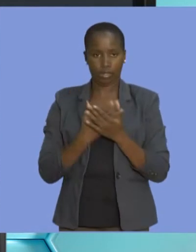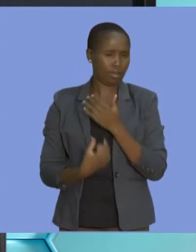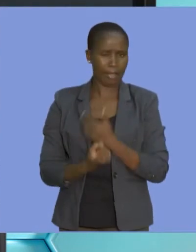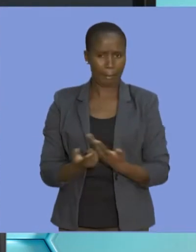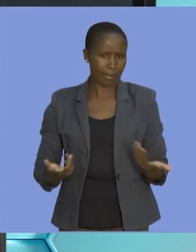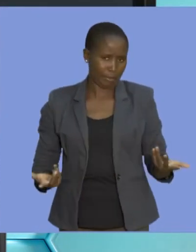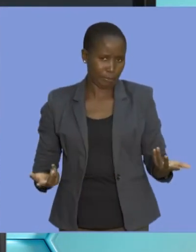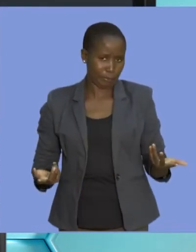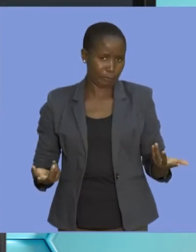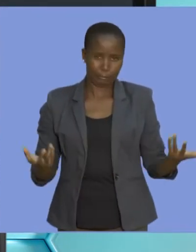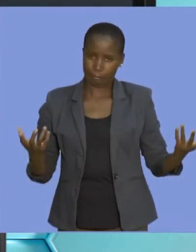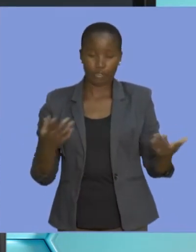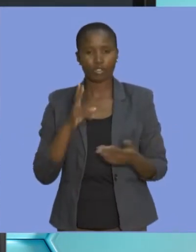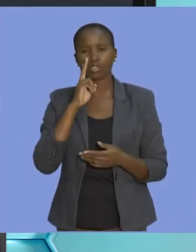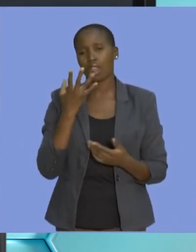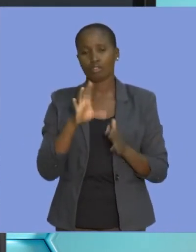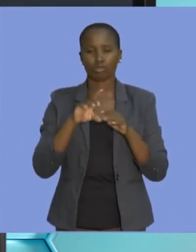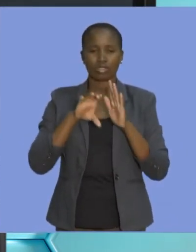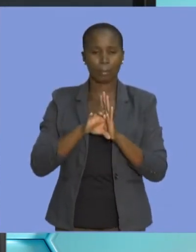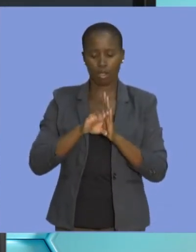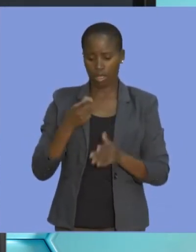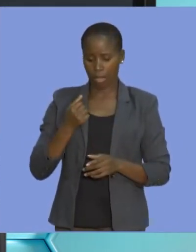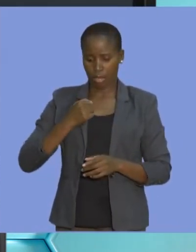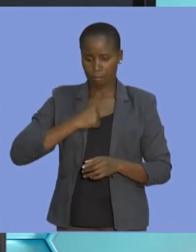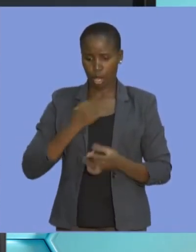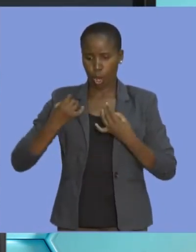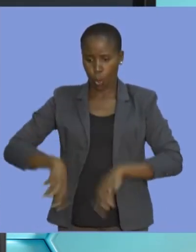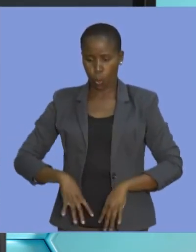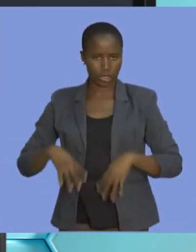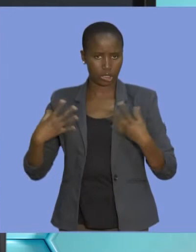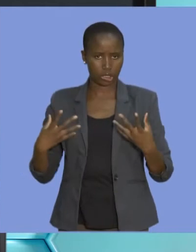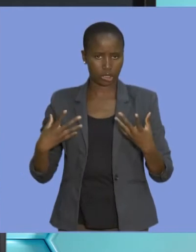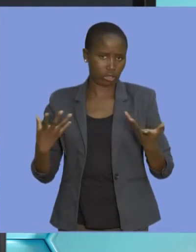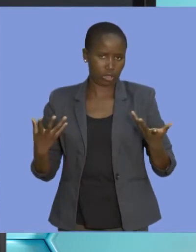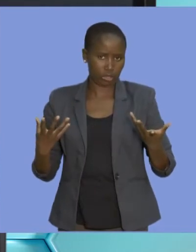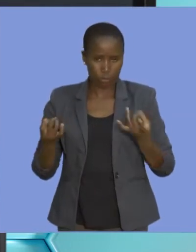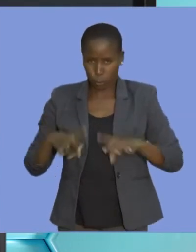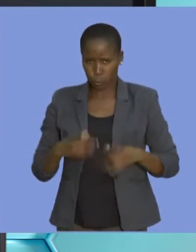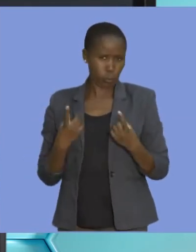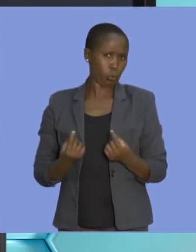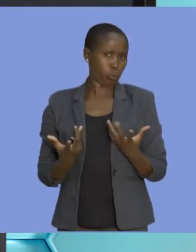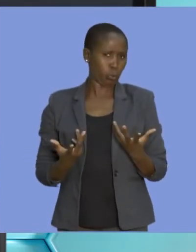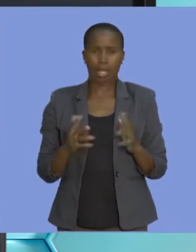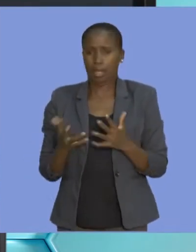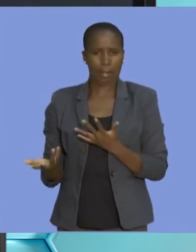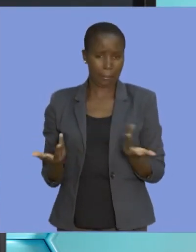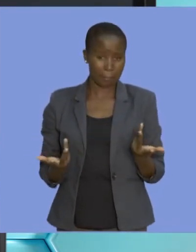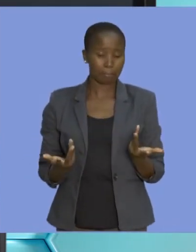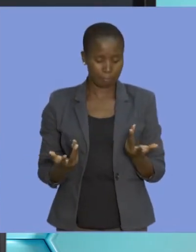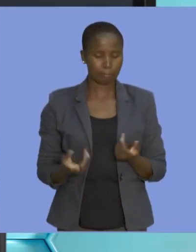that. If you look at your money, can you lose it? What is the chance of losing that? So